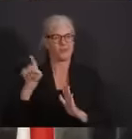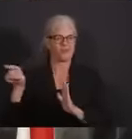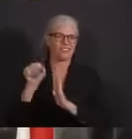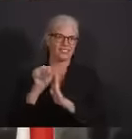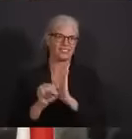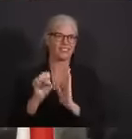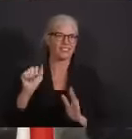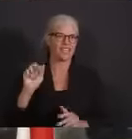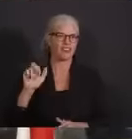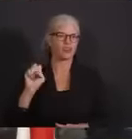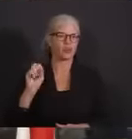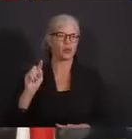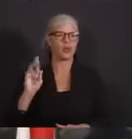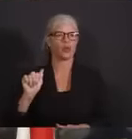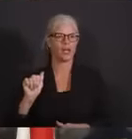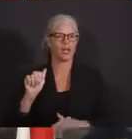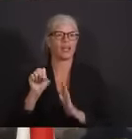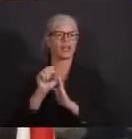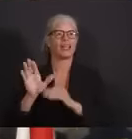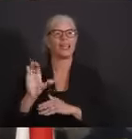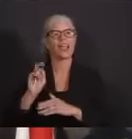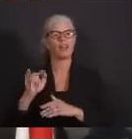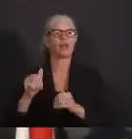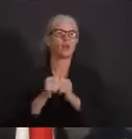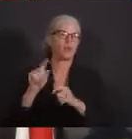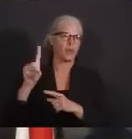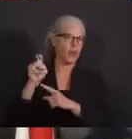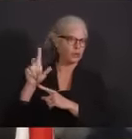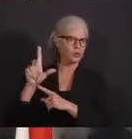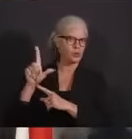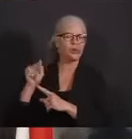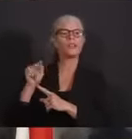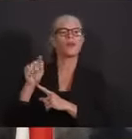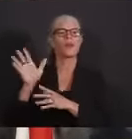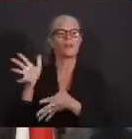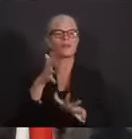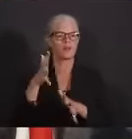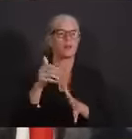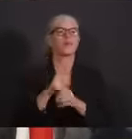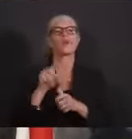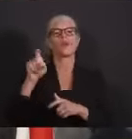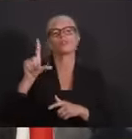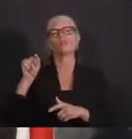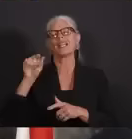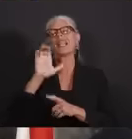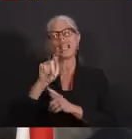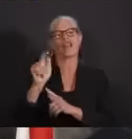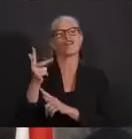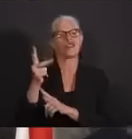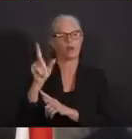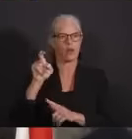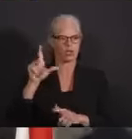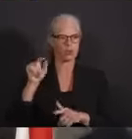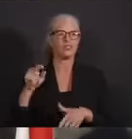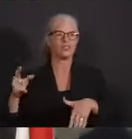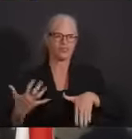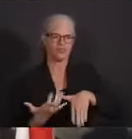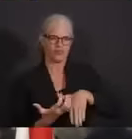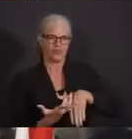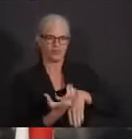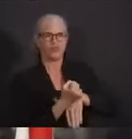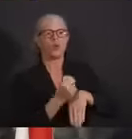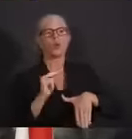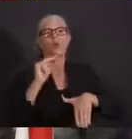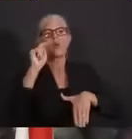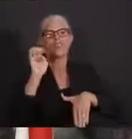Category 3 hurricane with maximum sustained winds of 120 miles per hour. It's moving toward the northeast at 17 miles